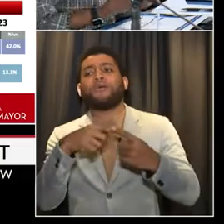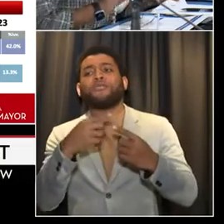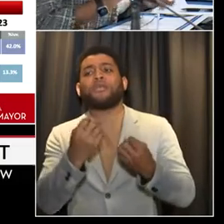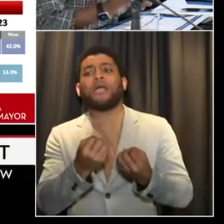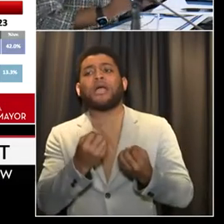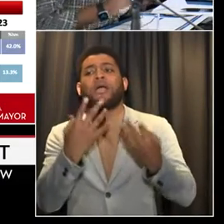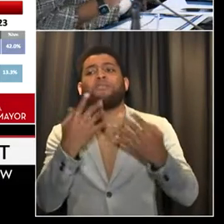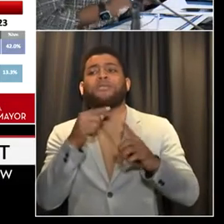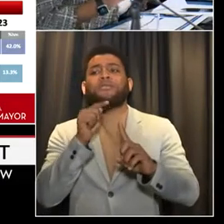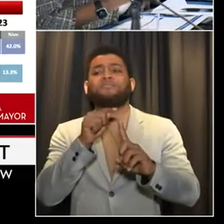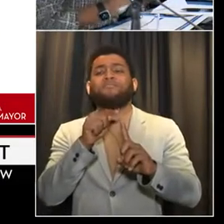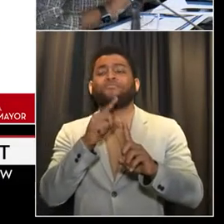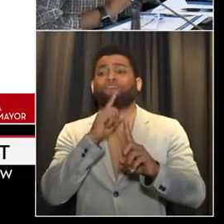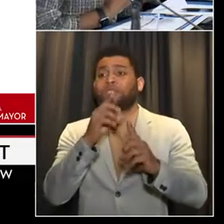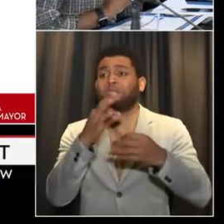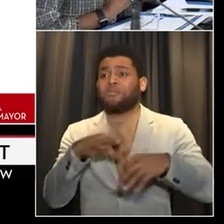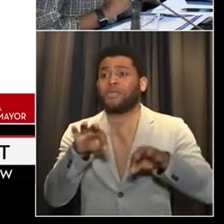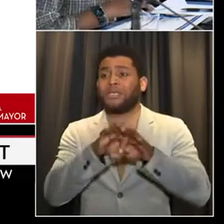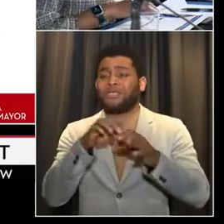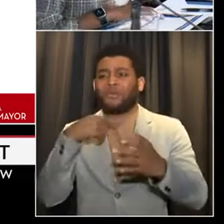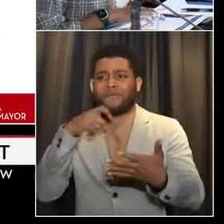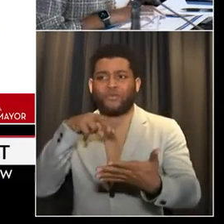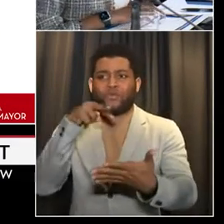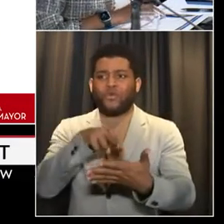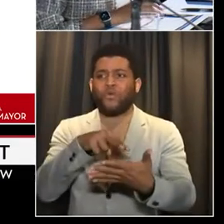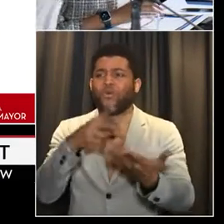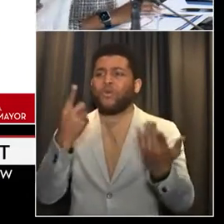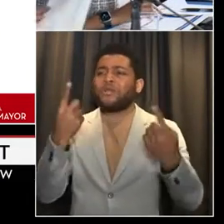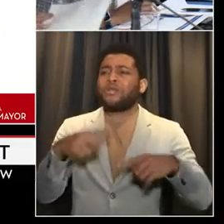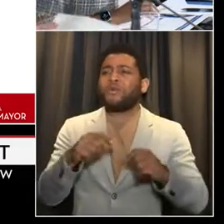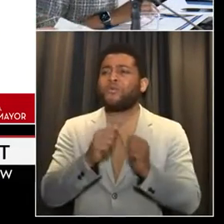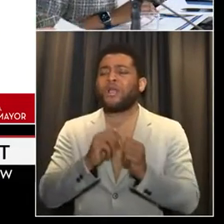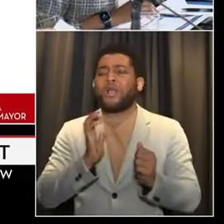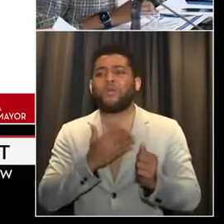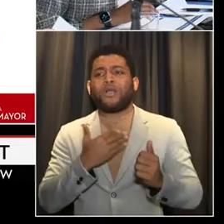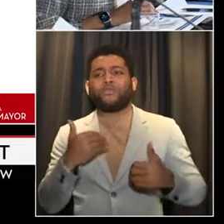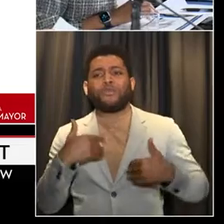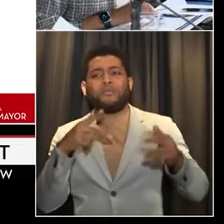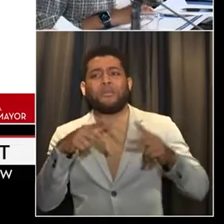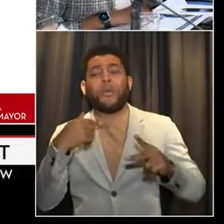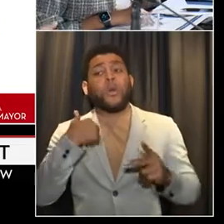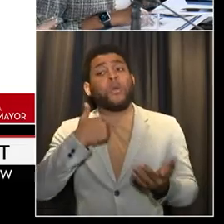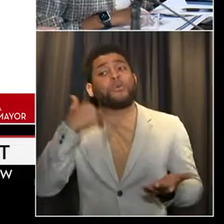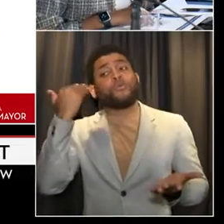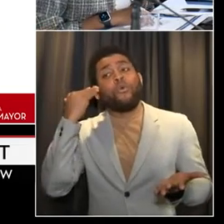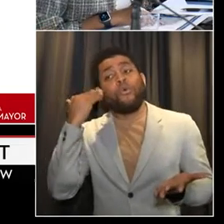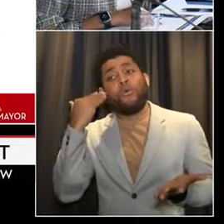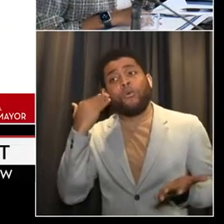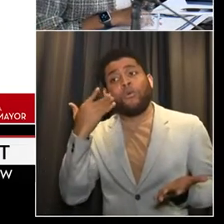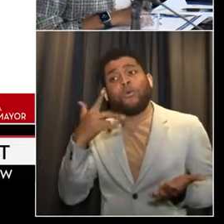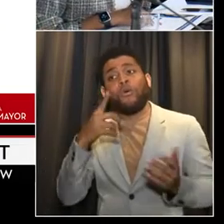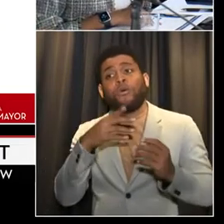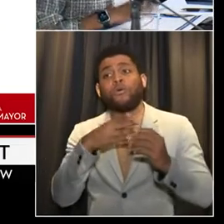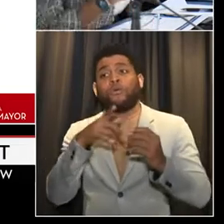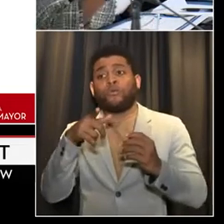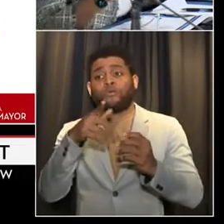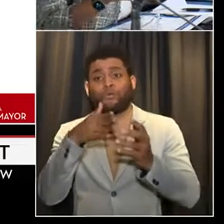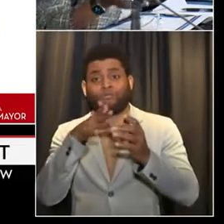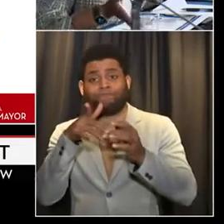look at what was happening with our young people as well. As we know, the factors that lead to their involvement in criminal activity